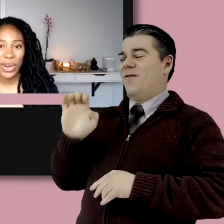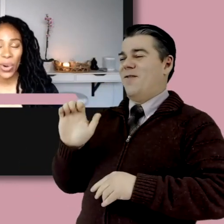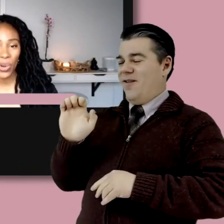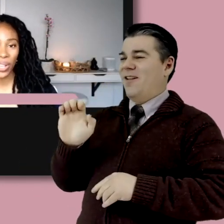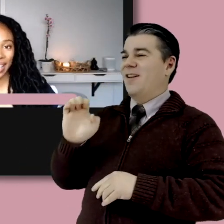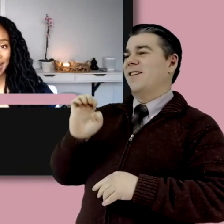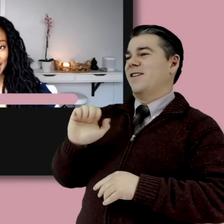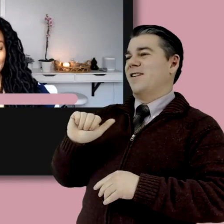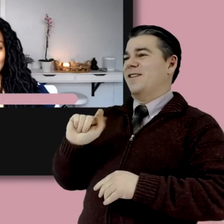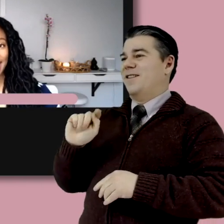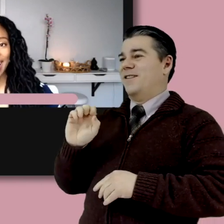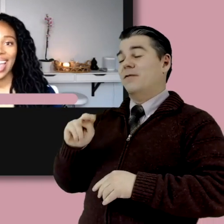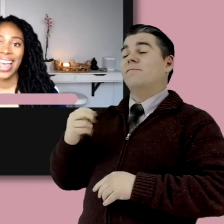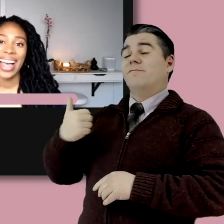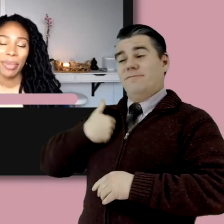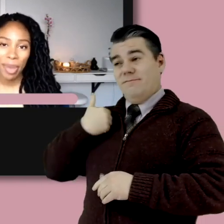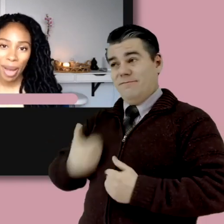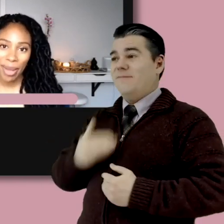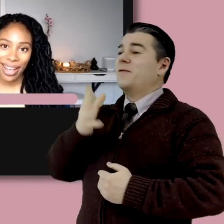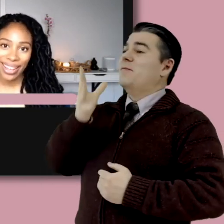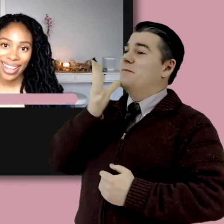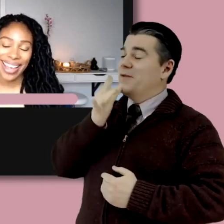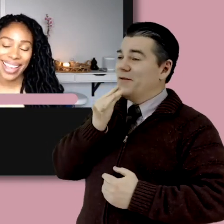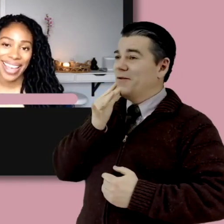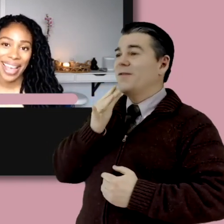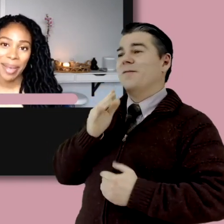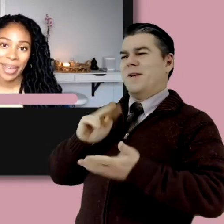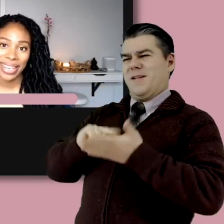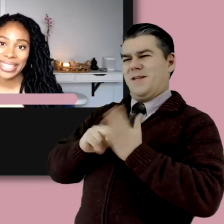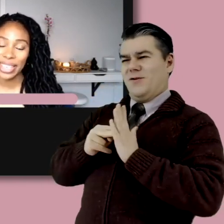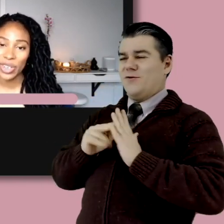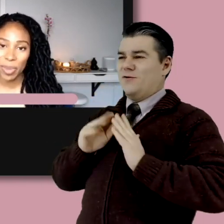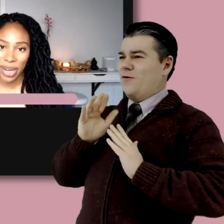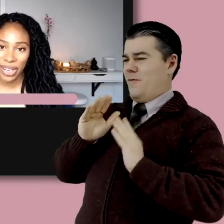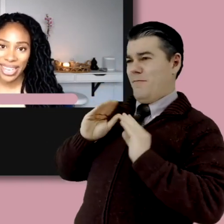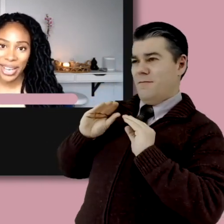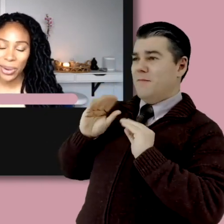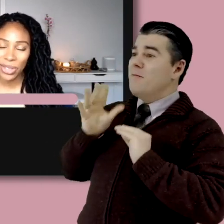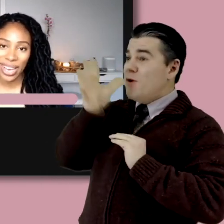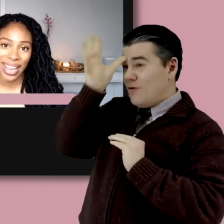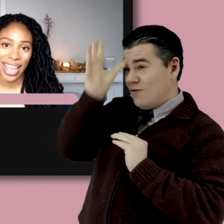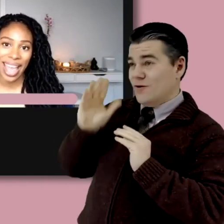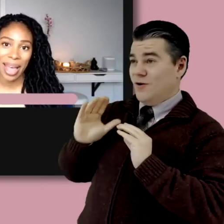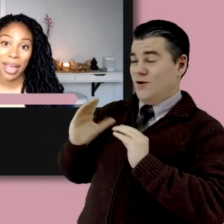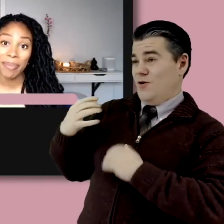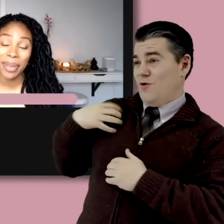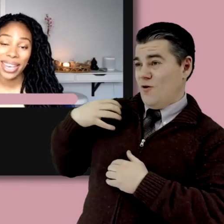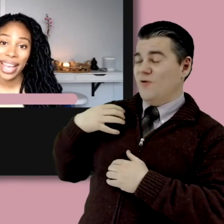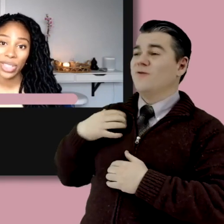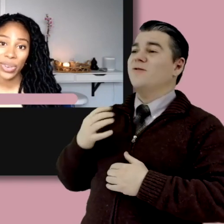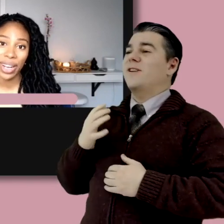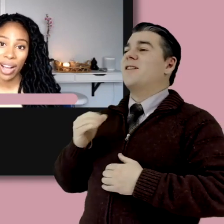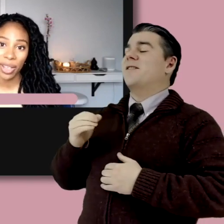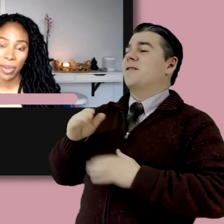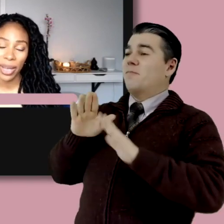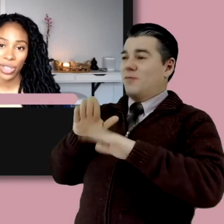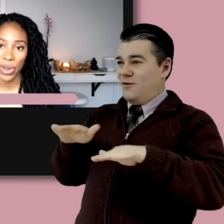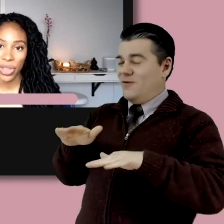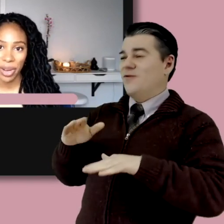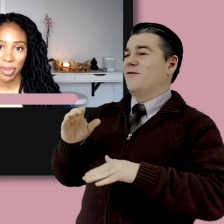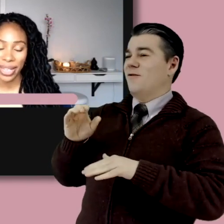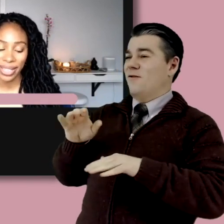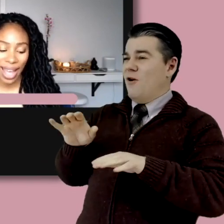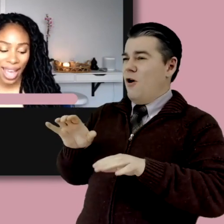is Nicole Eaton. I'm a mama. I am an intentional parenting coach, and I am a pediatric